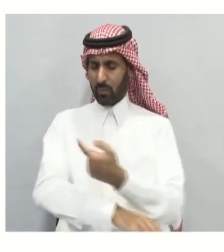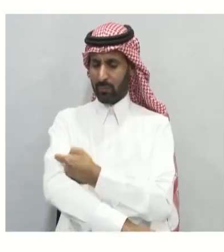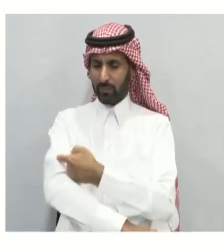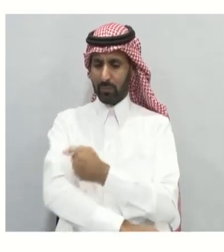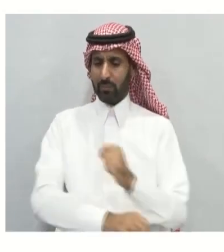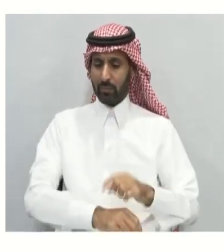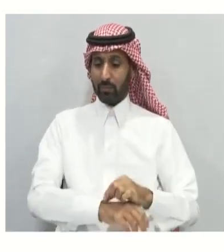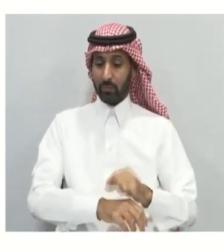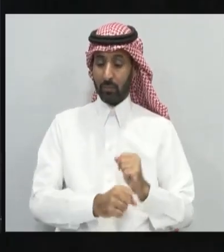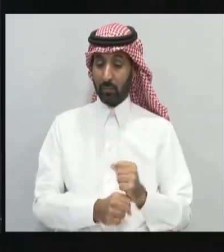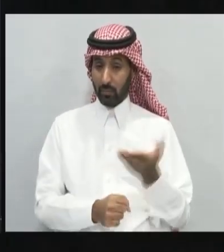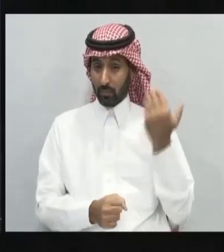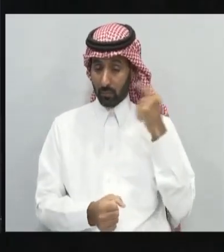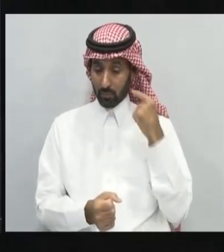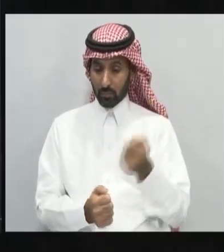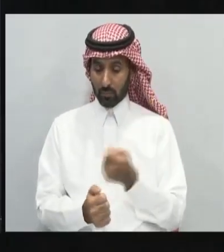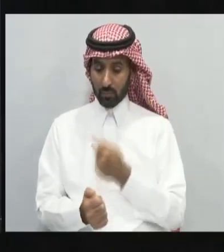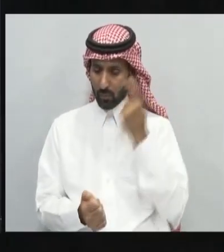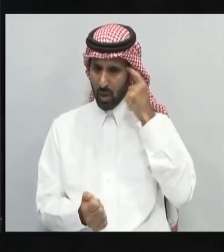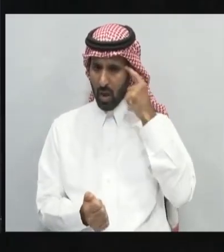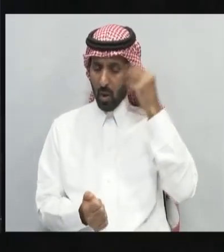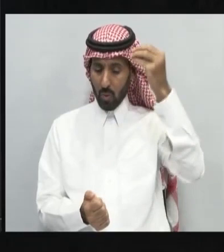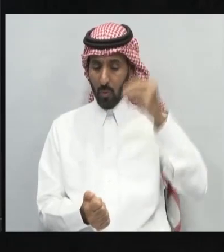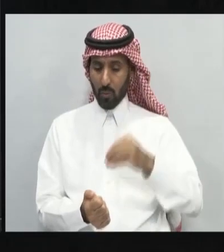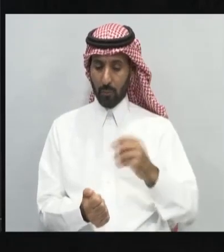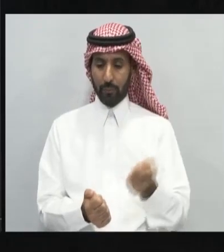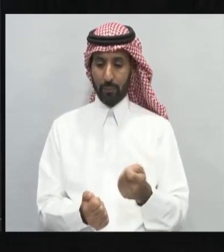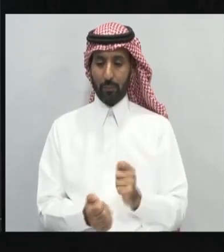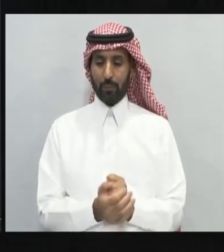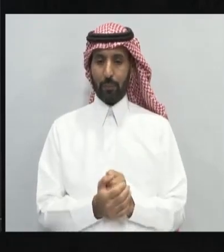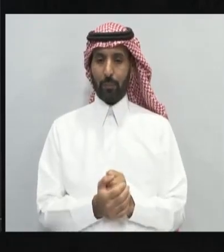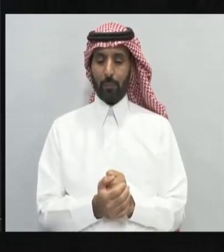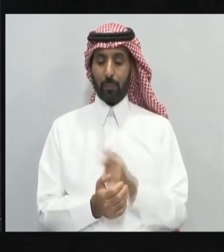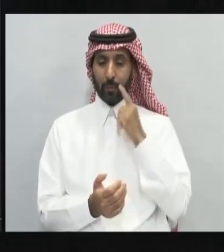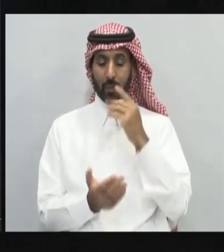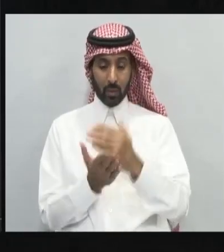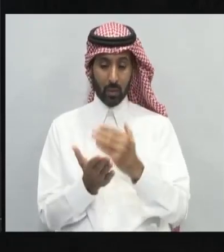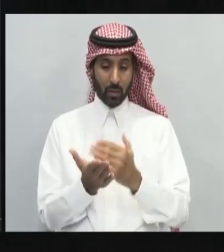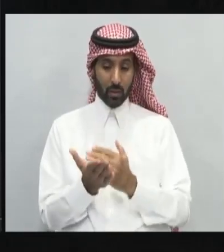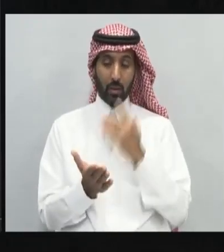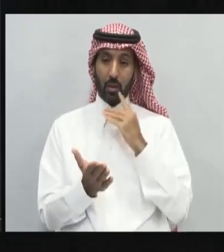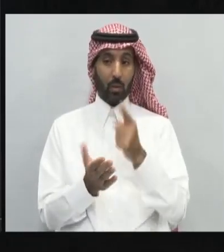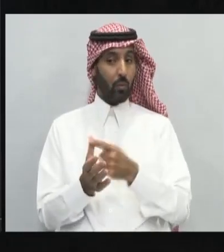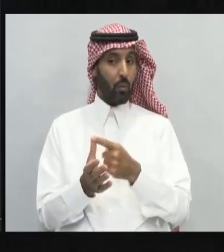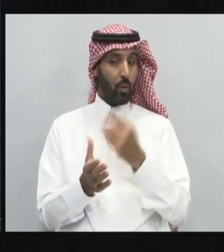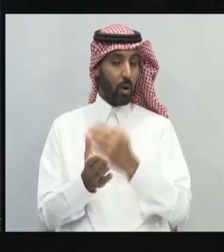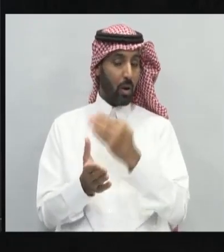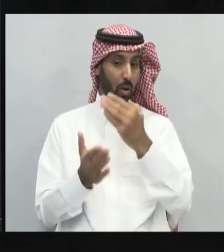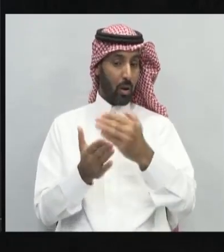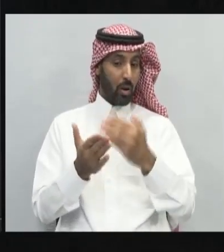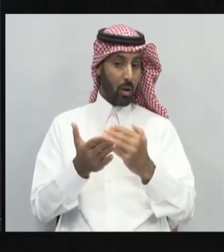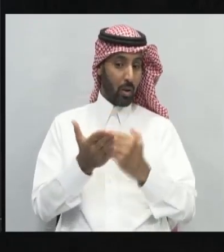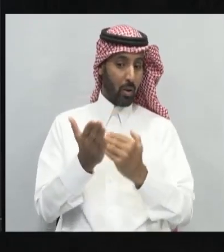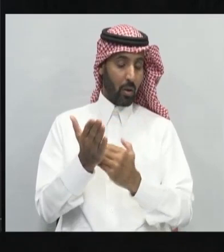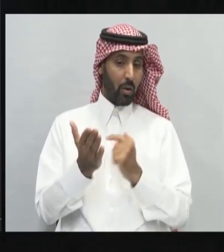drafting, we will write down our own ideas. Then revising, these ideas, are they